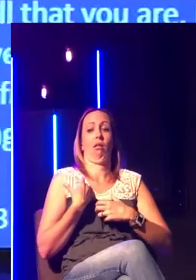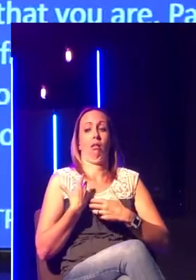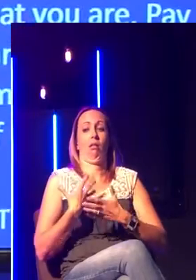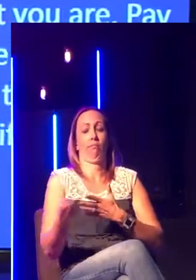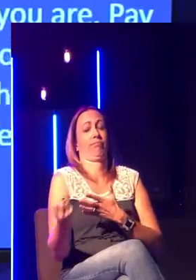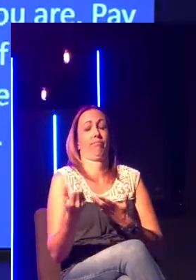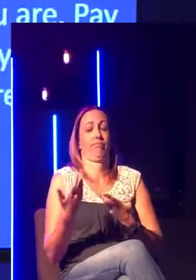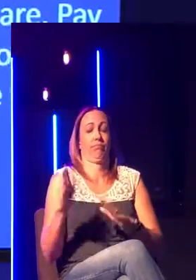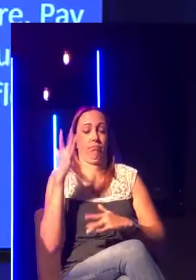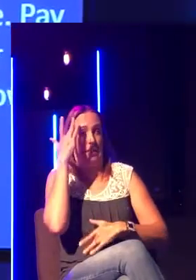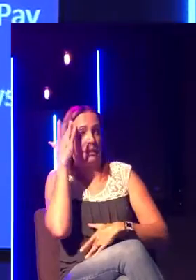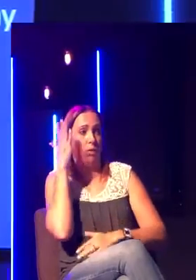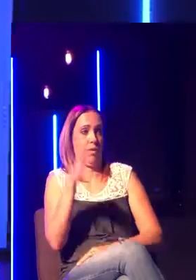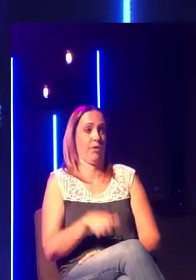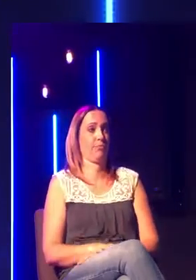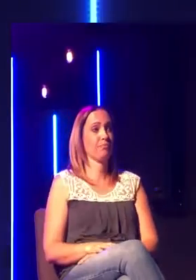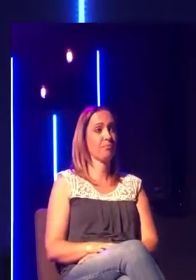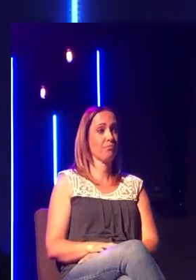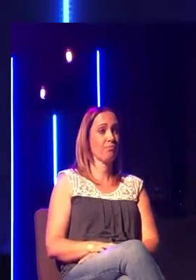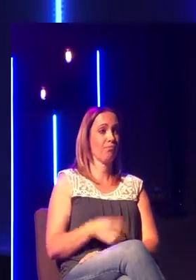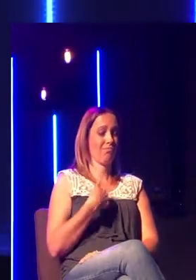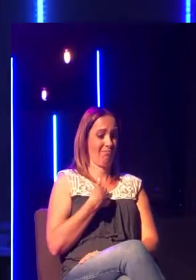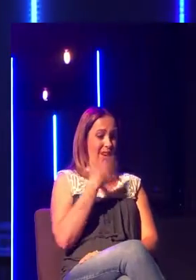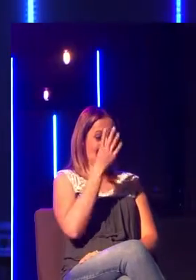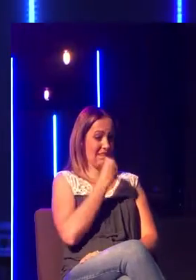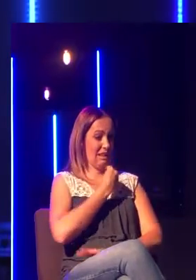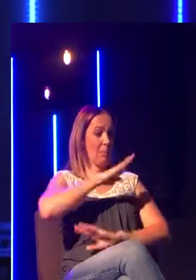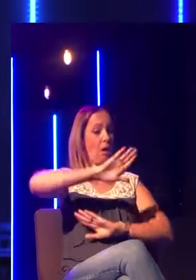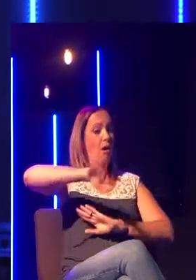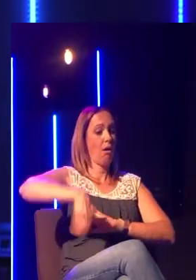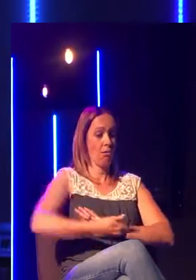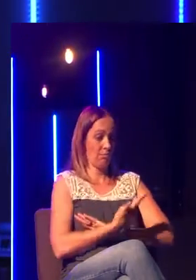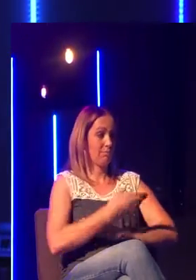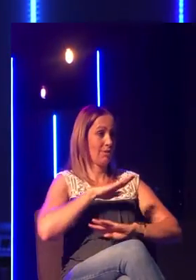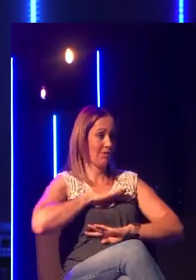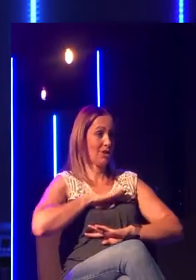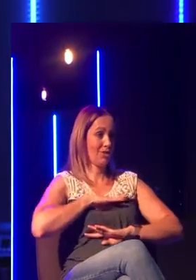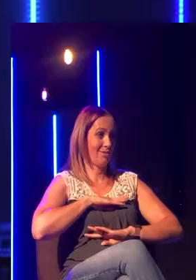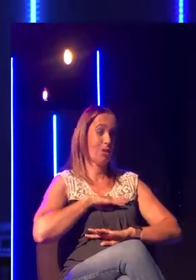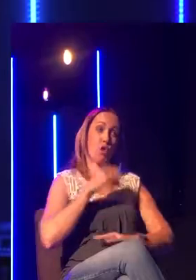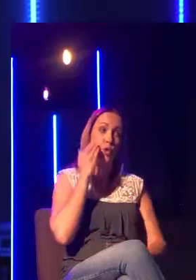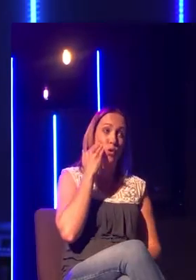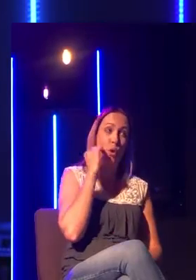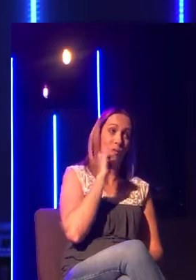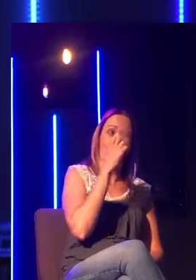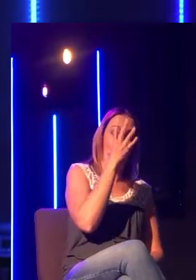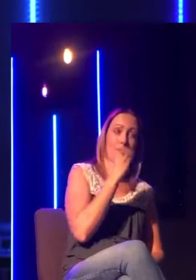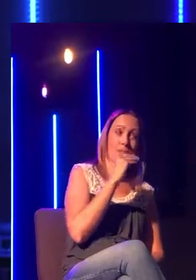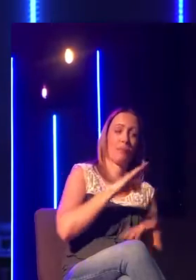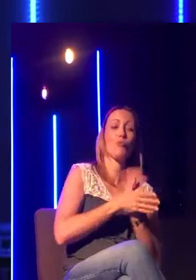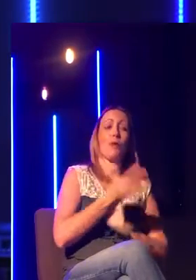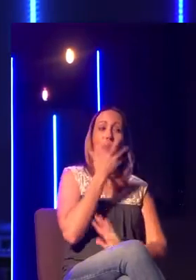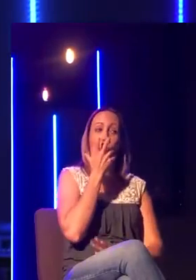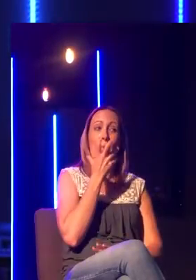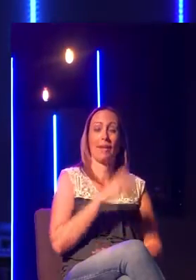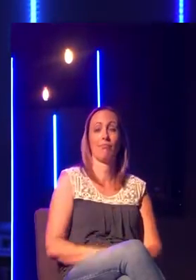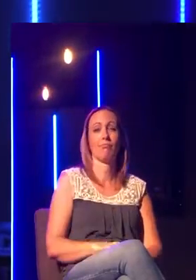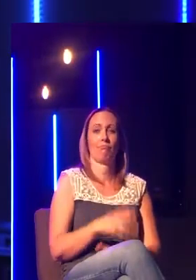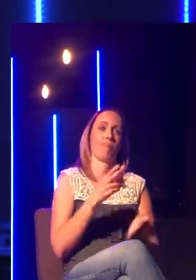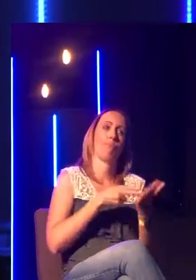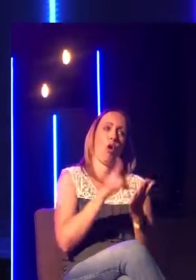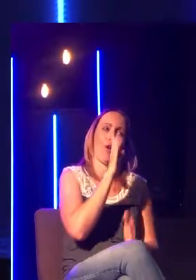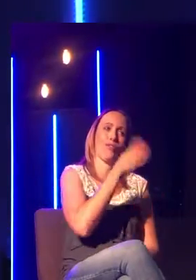I getting sufficient sleep most nights? How many of you know if you don't get sleep, you get grumpy? Let's be